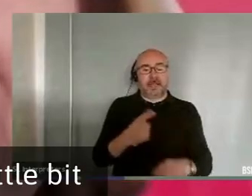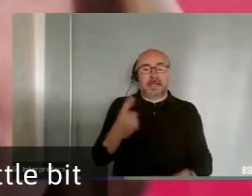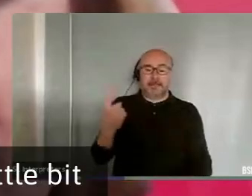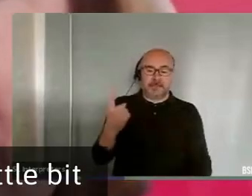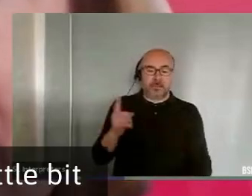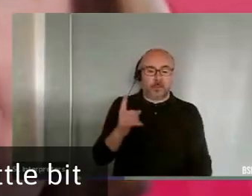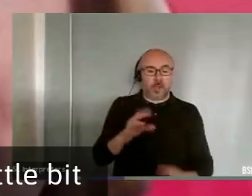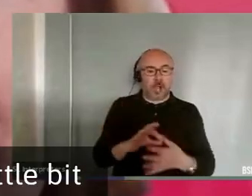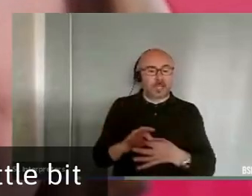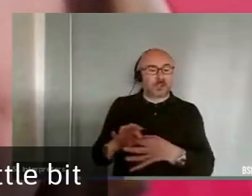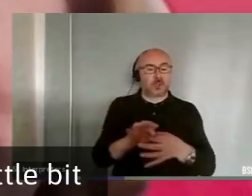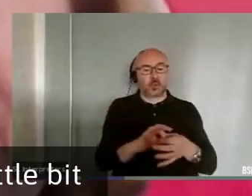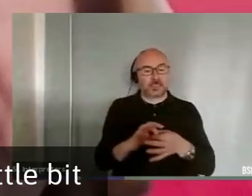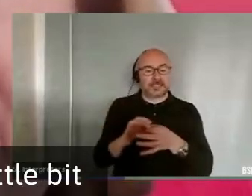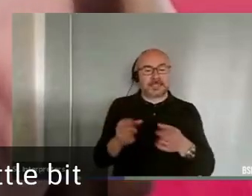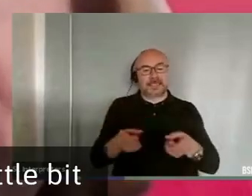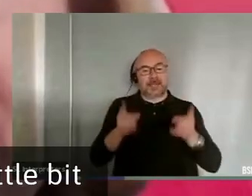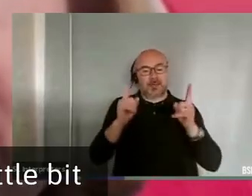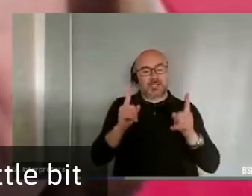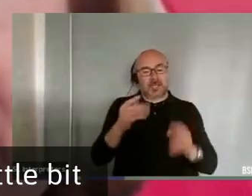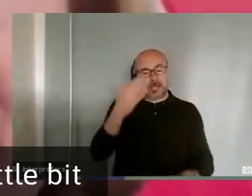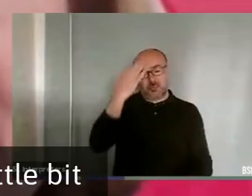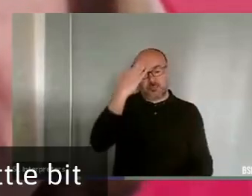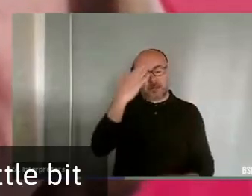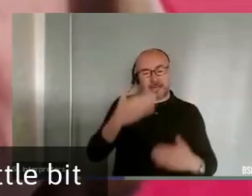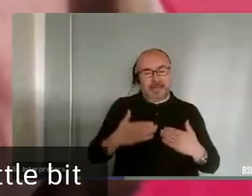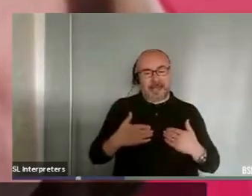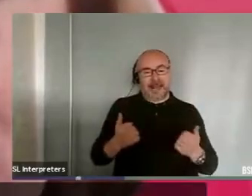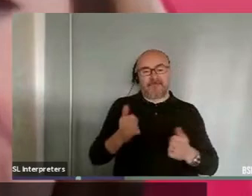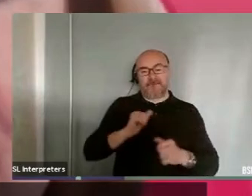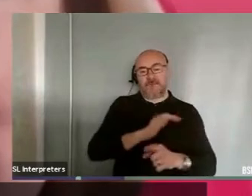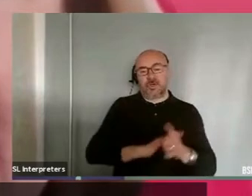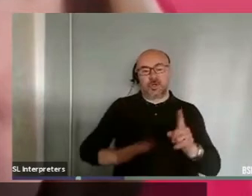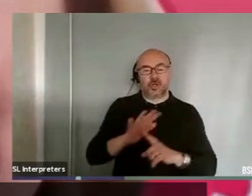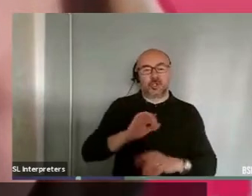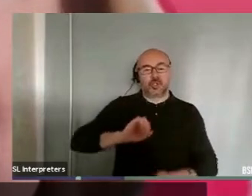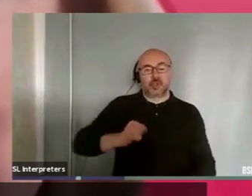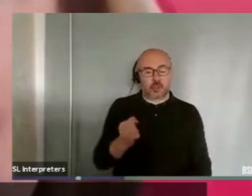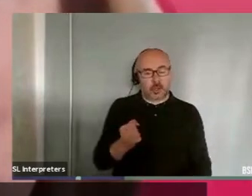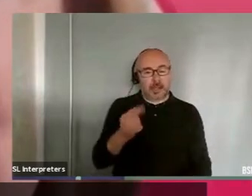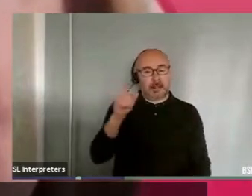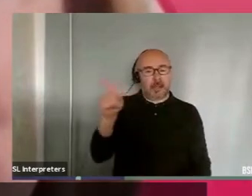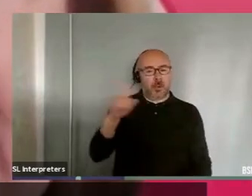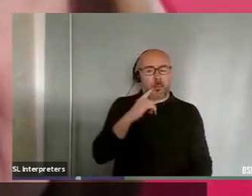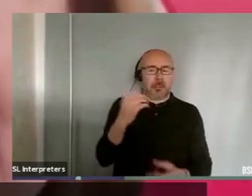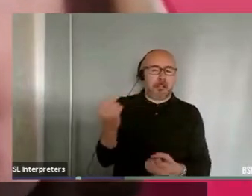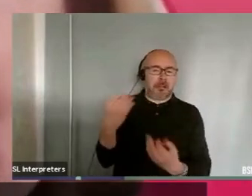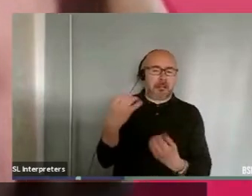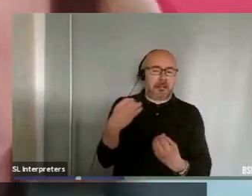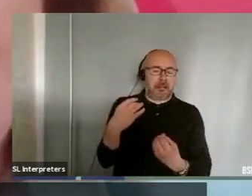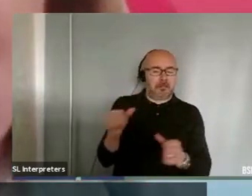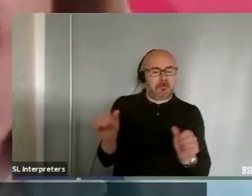And I think we're going to hear a little bit more about that in your presentation today. So over to you, Henry, and thank you so much for joining